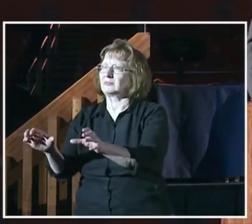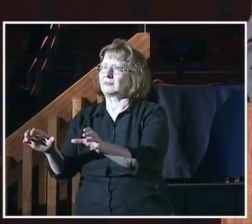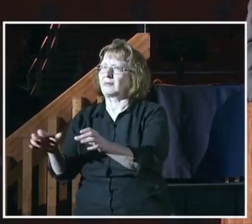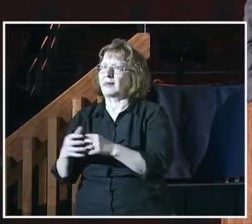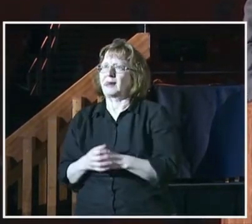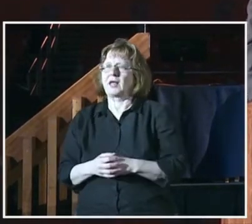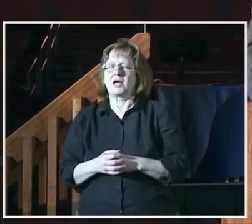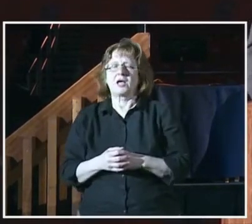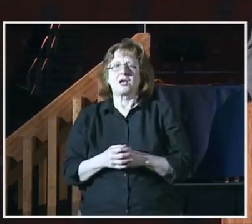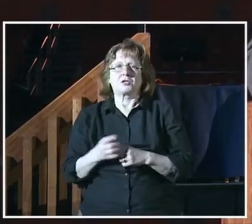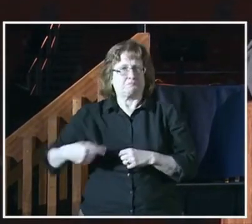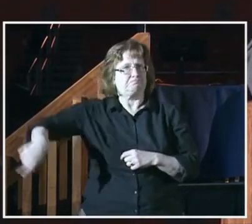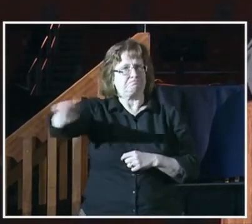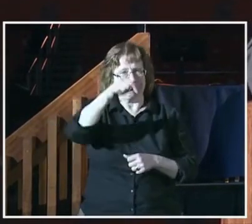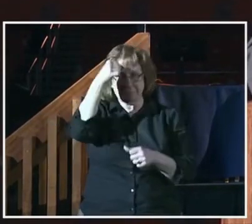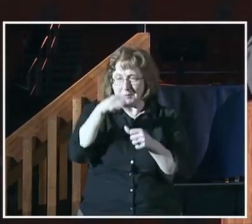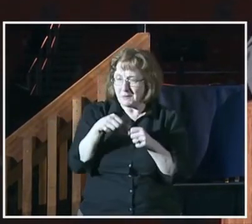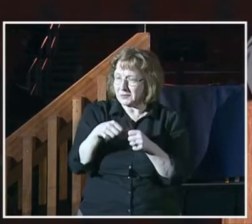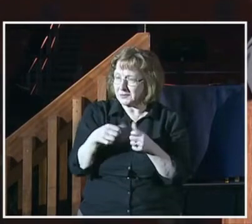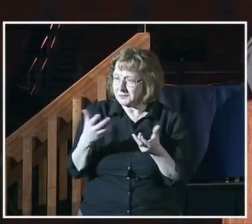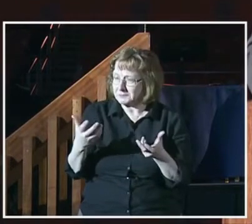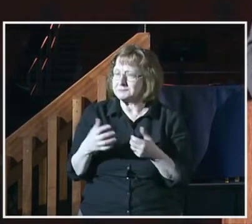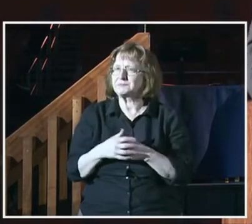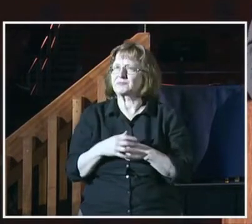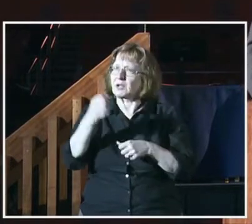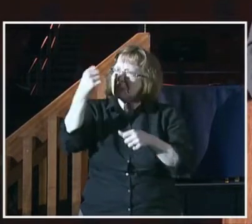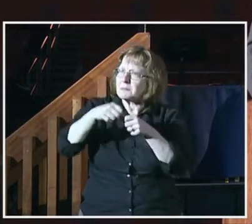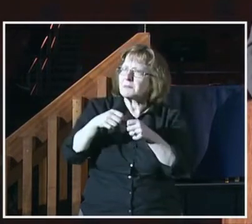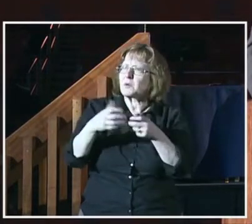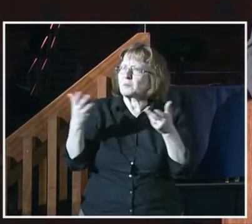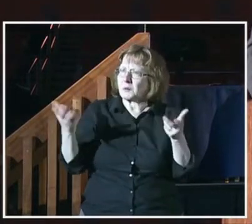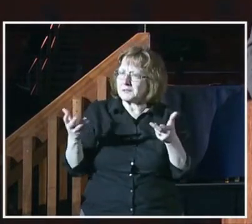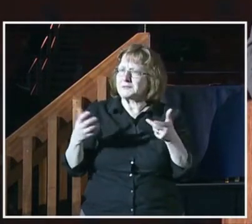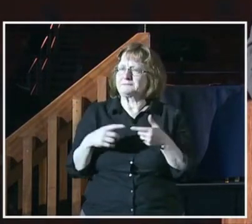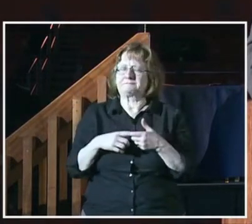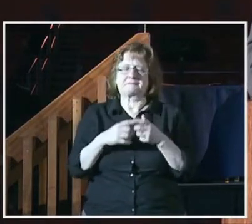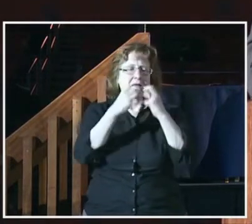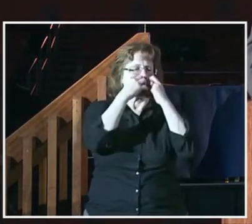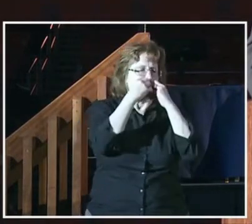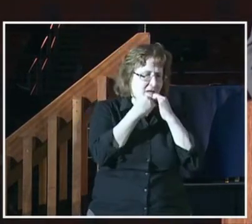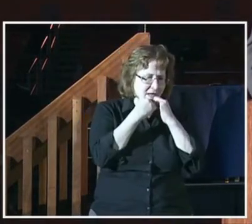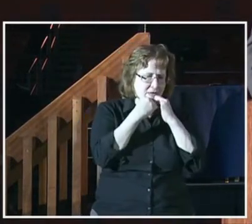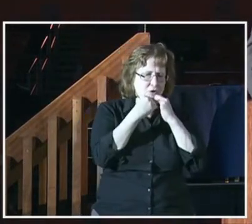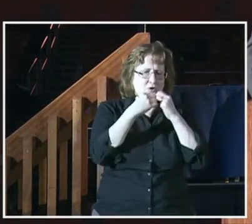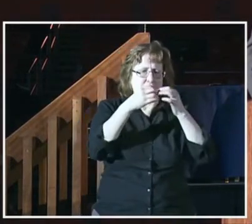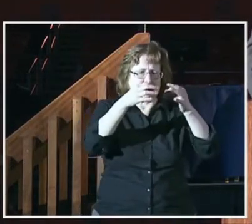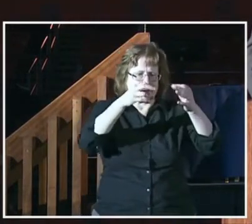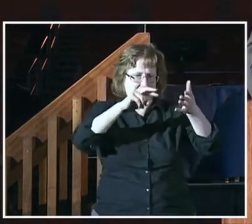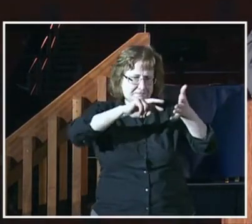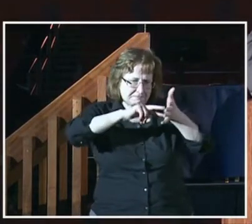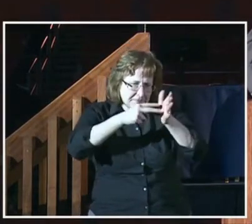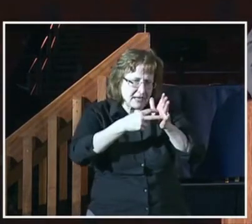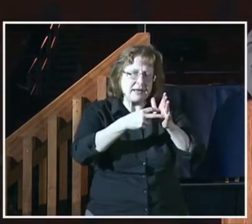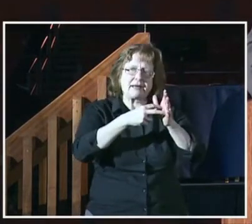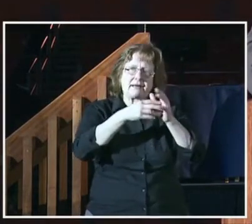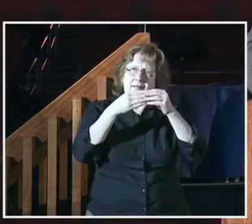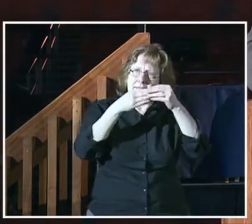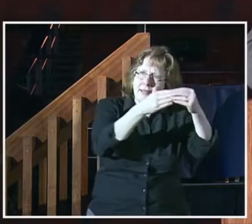So we remember. We remember the values that define both character and